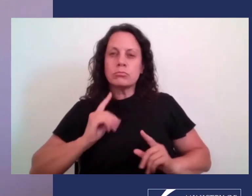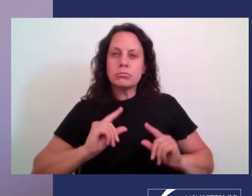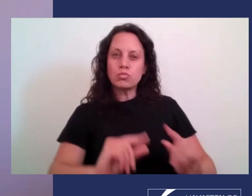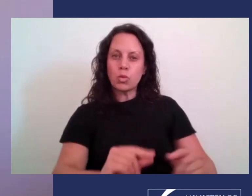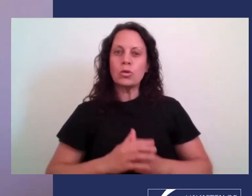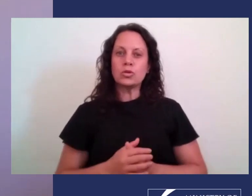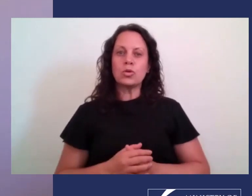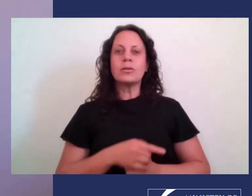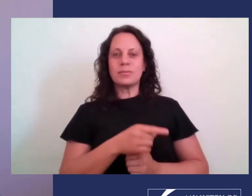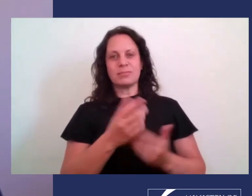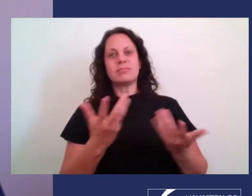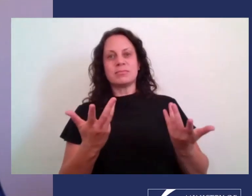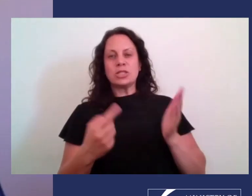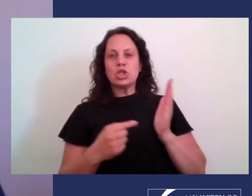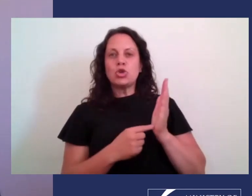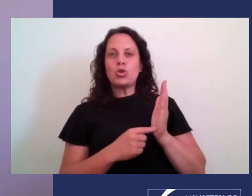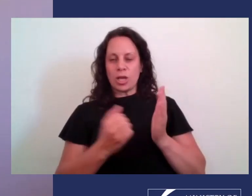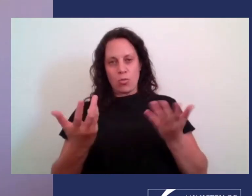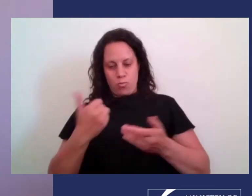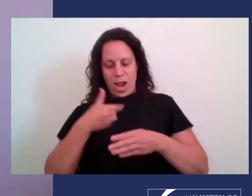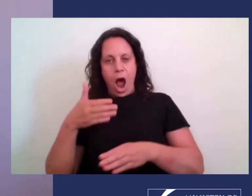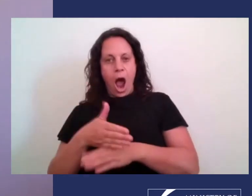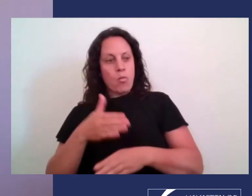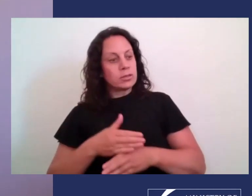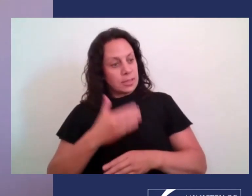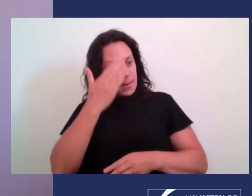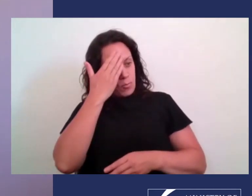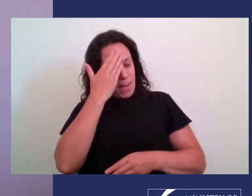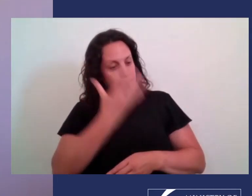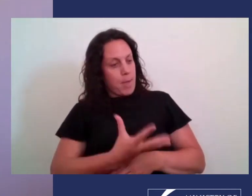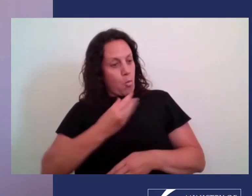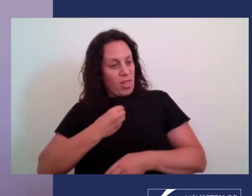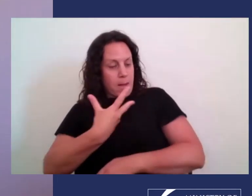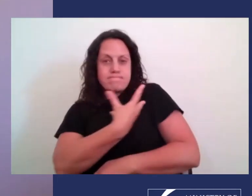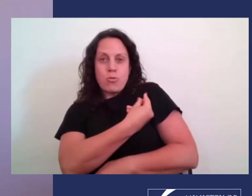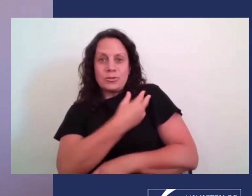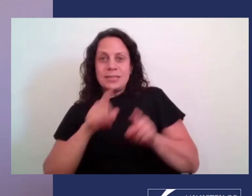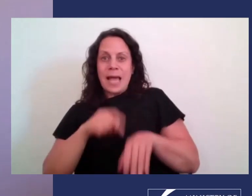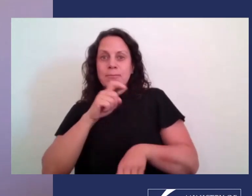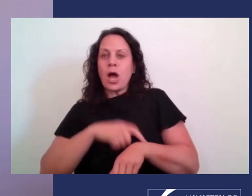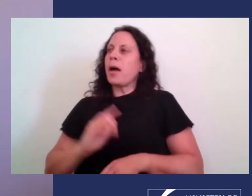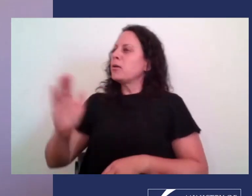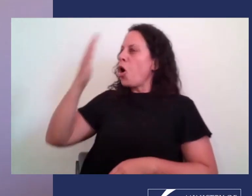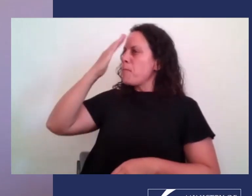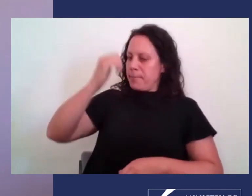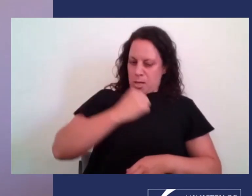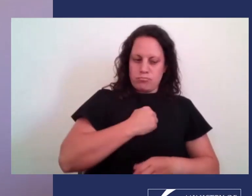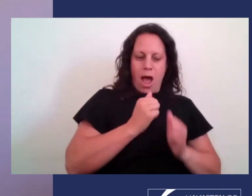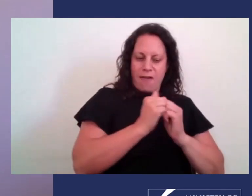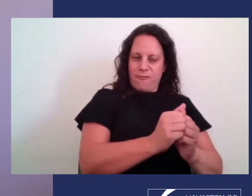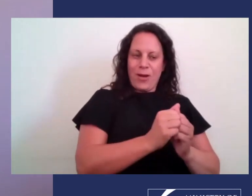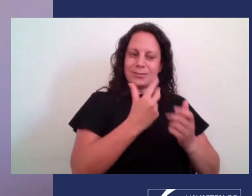at Tūruki. I said, do you want Mum to get the booster at the same time? And she said, no, I want to do it with my friends. So, you know, that's the kind